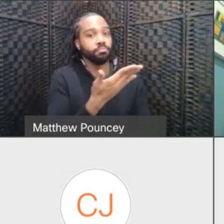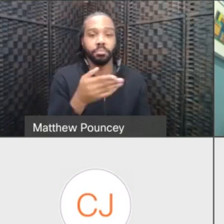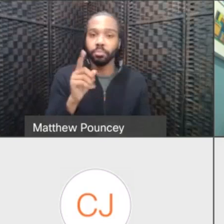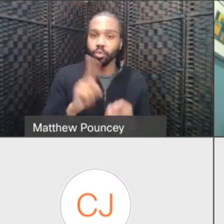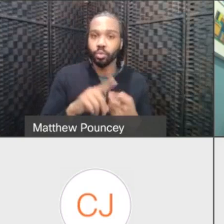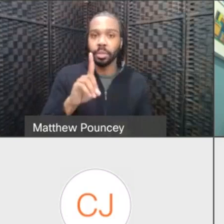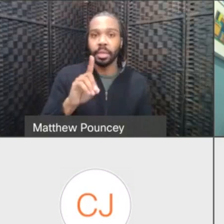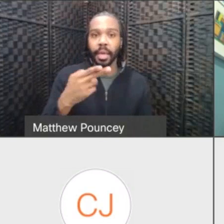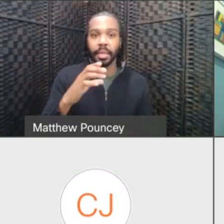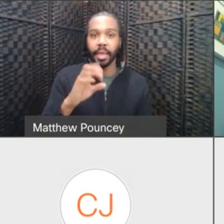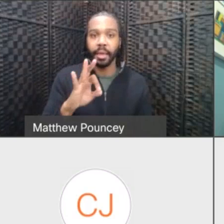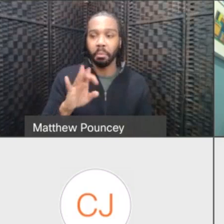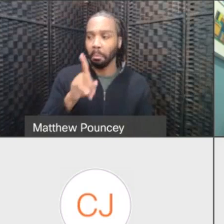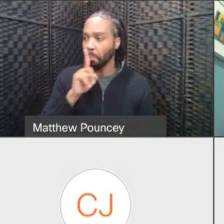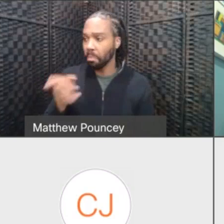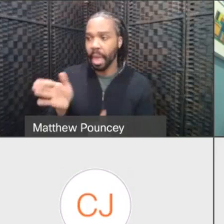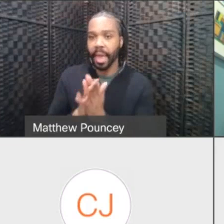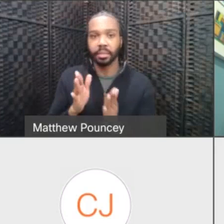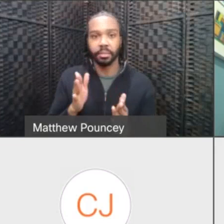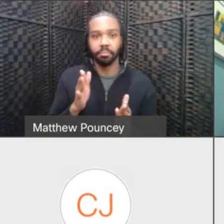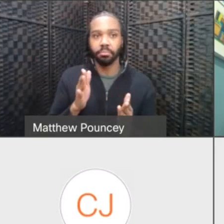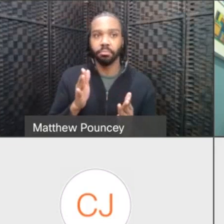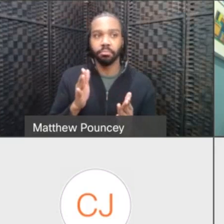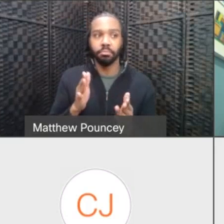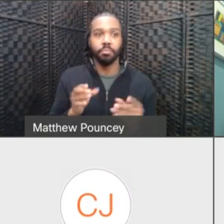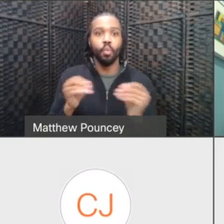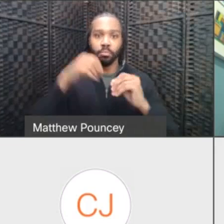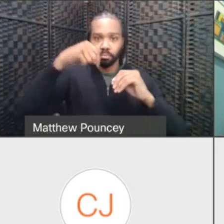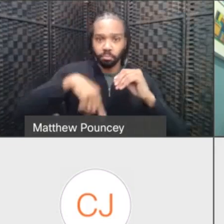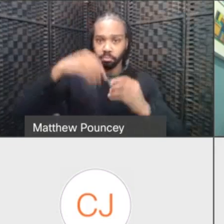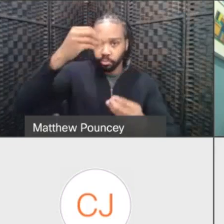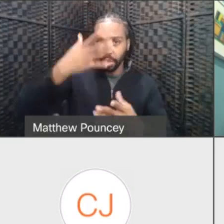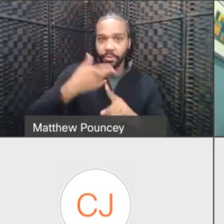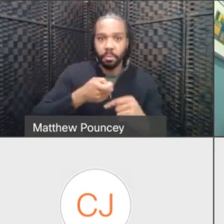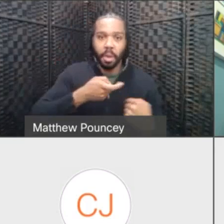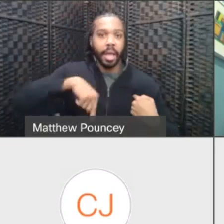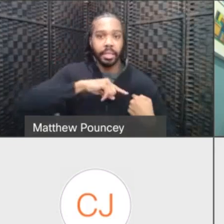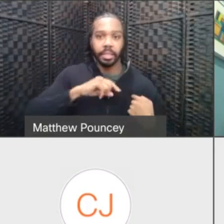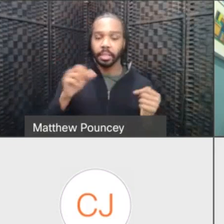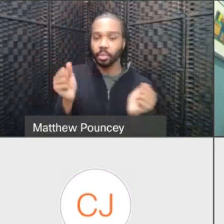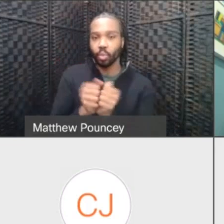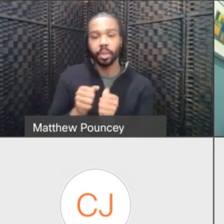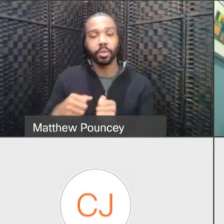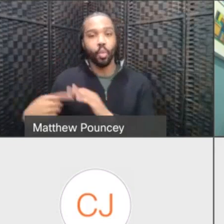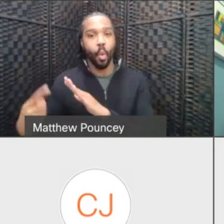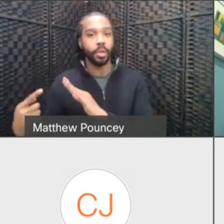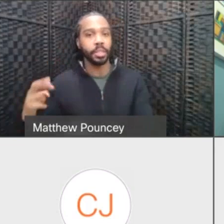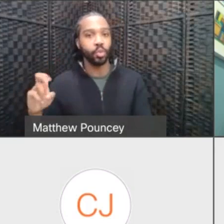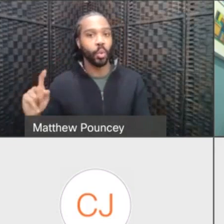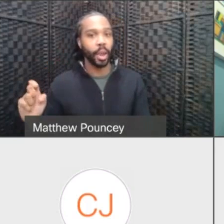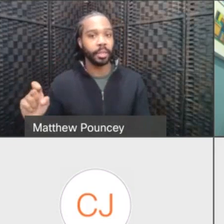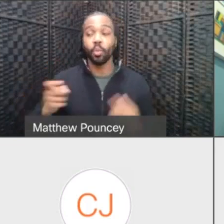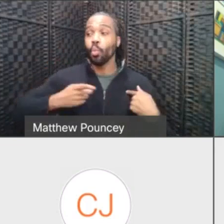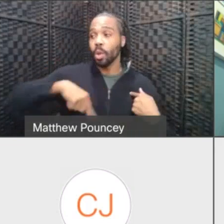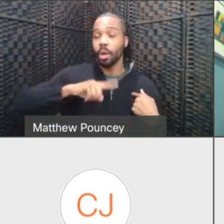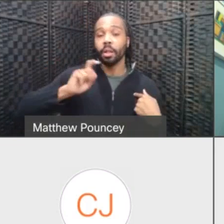us that I'm aware of when you submit your claim with a quarantine rate. We have to provide documentation